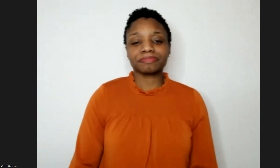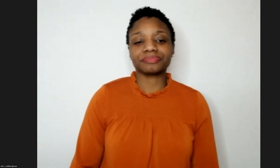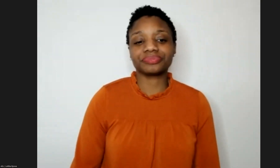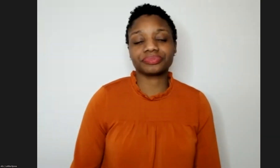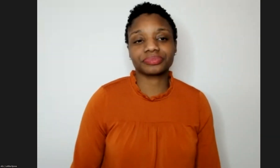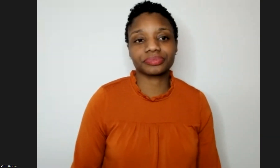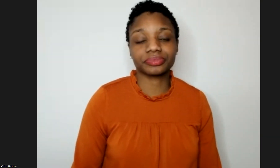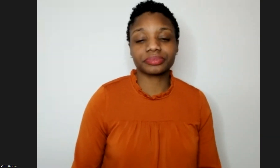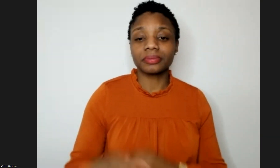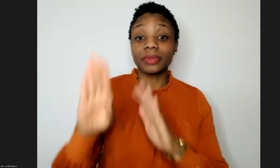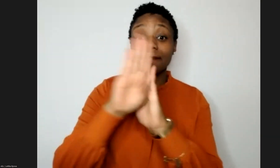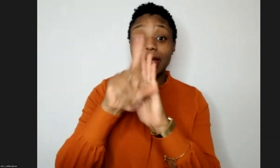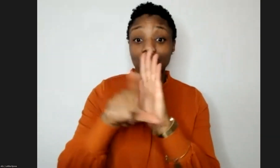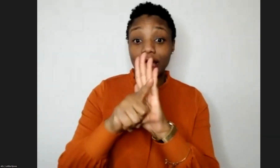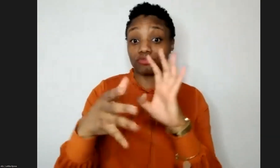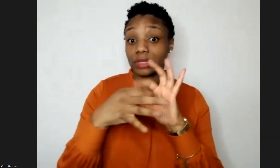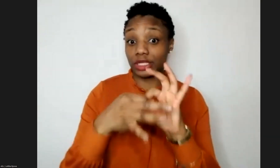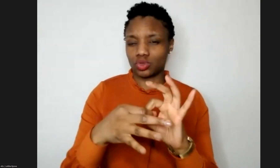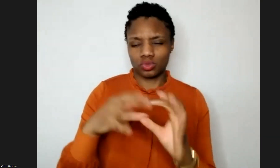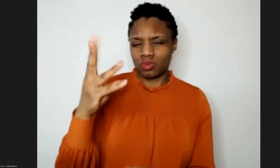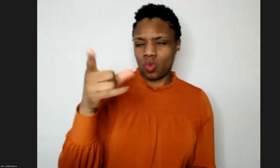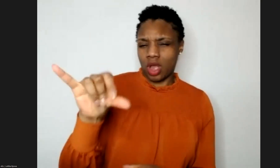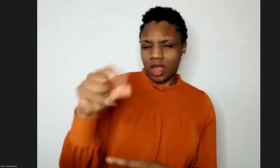to why we're doing this,